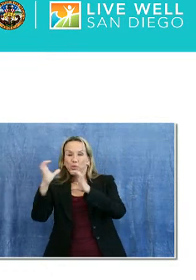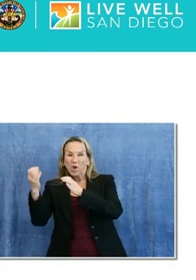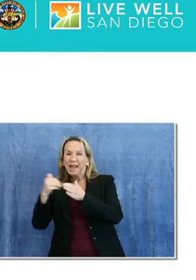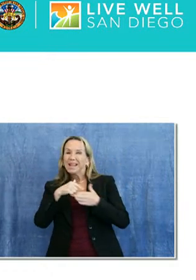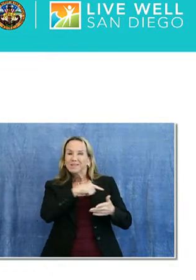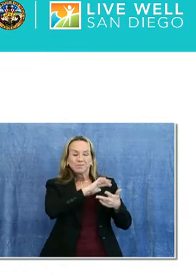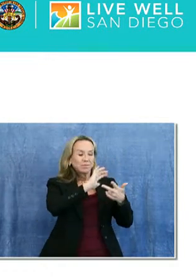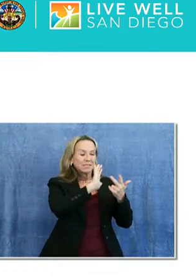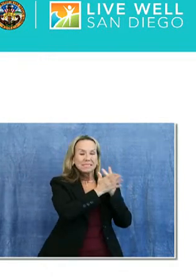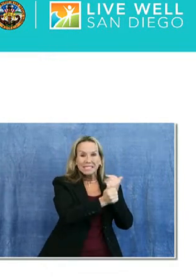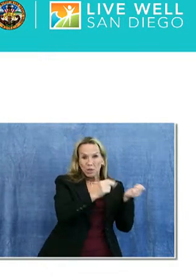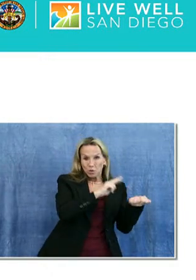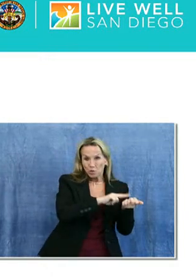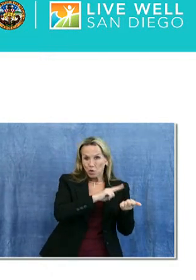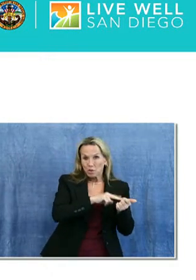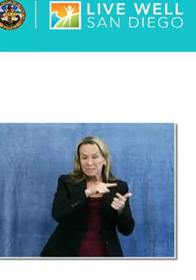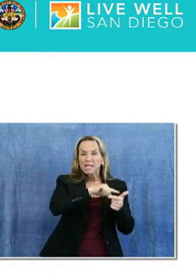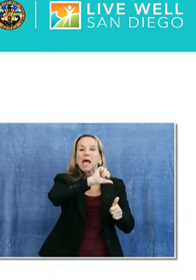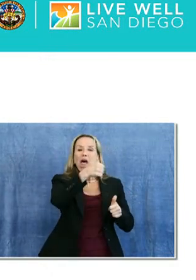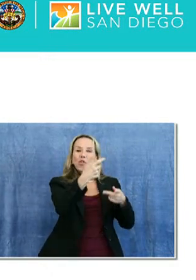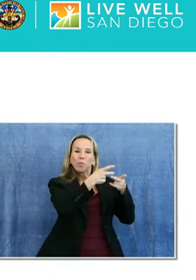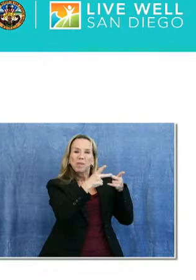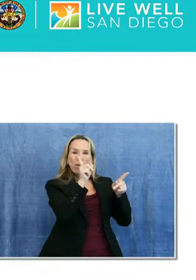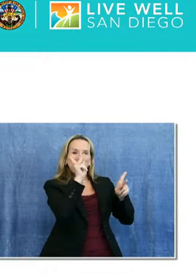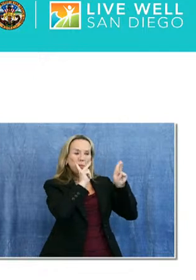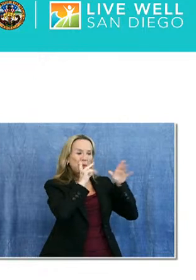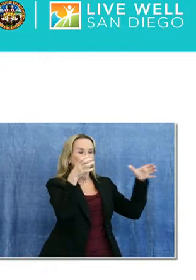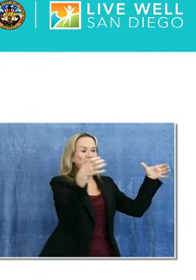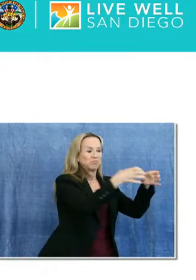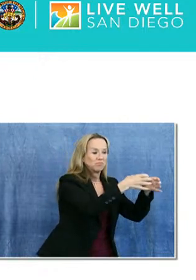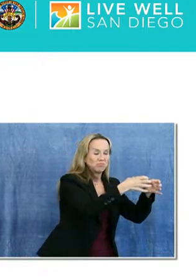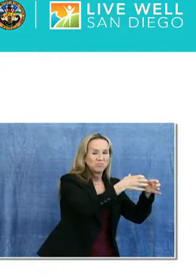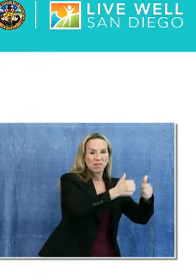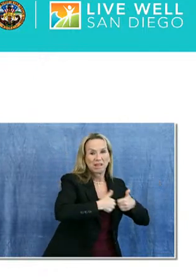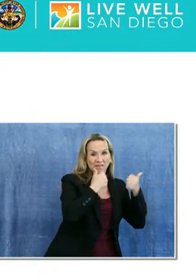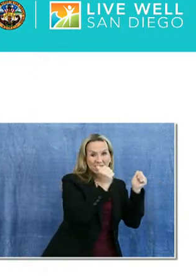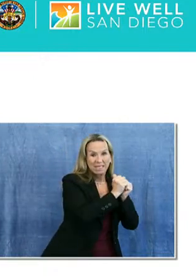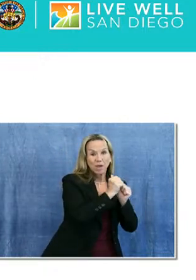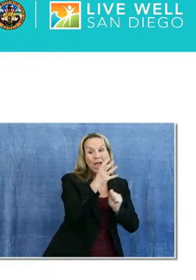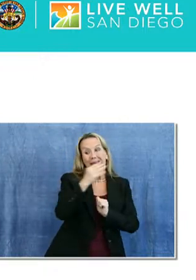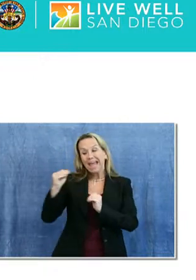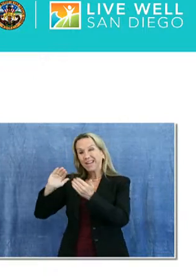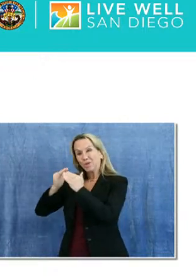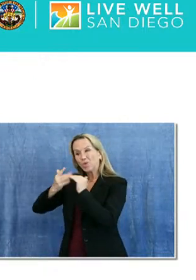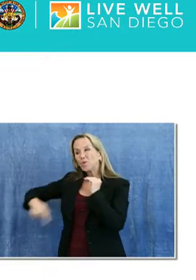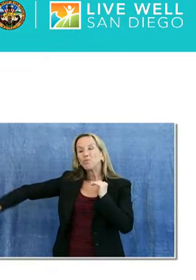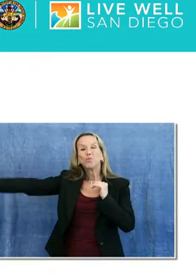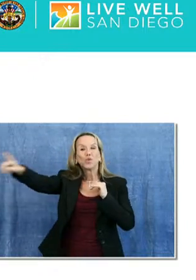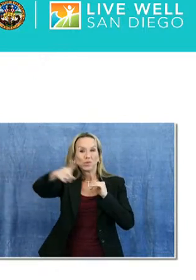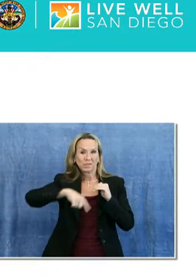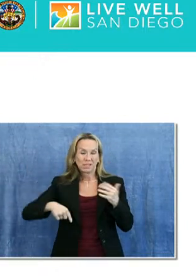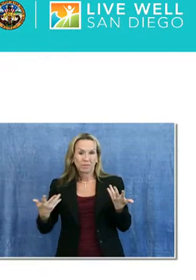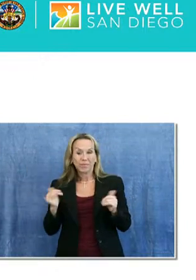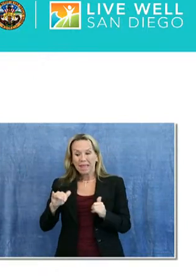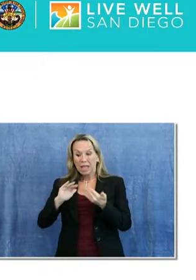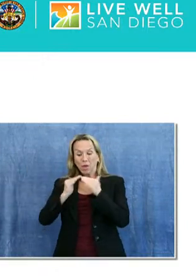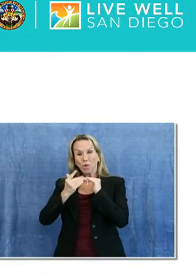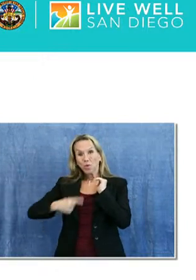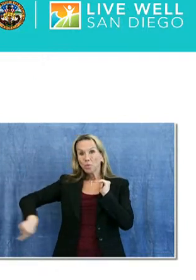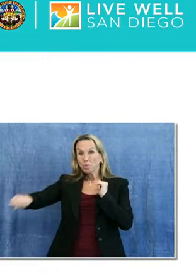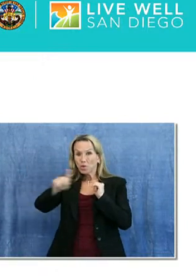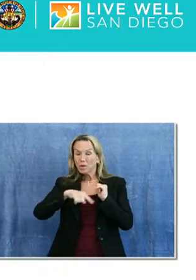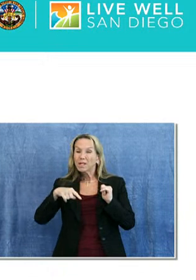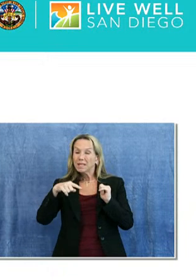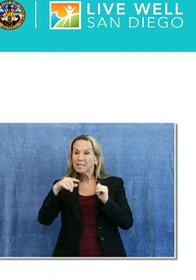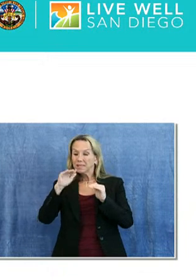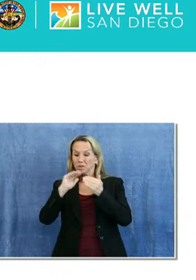nursing facilities, other congregate settings, and community settings. Community settings is one of our county's 13 triggers,